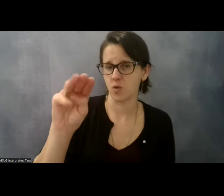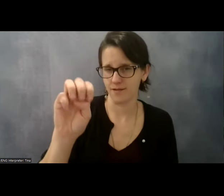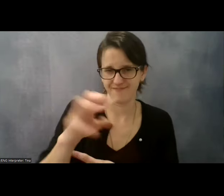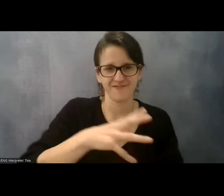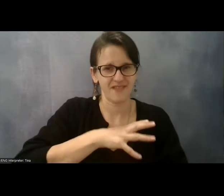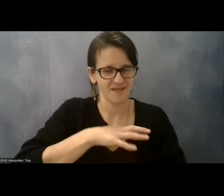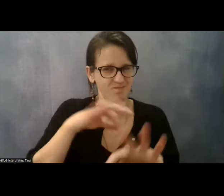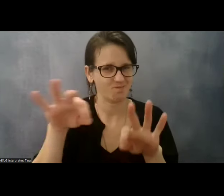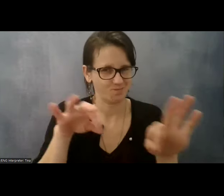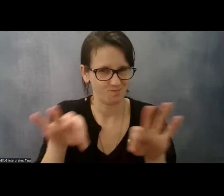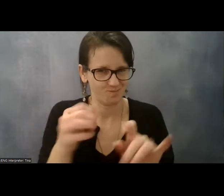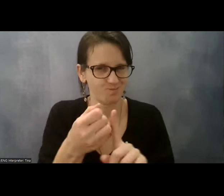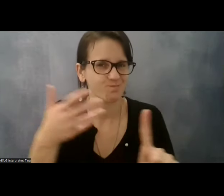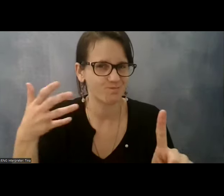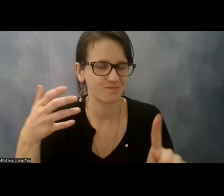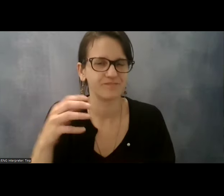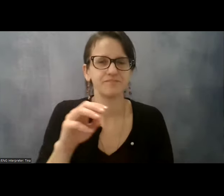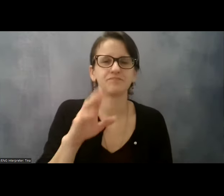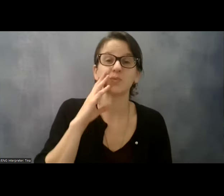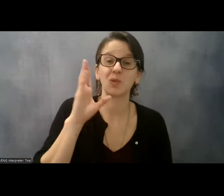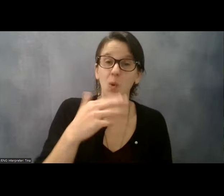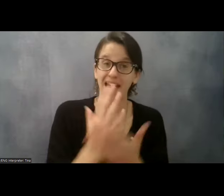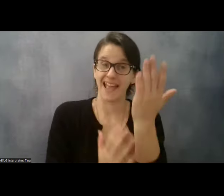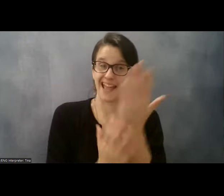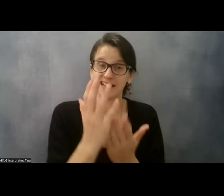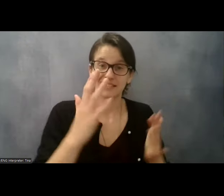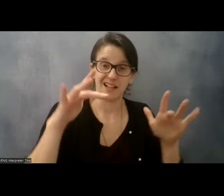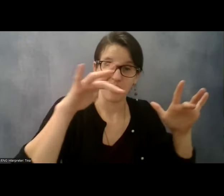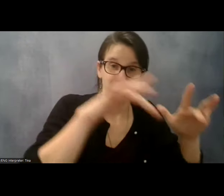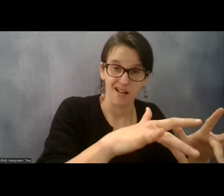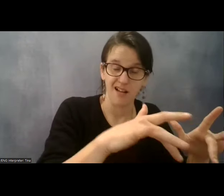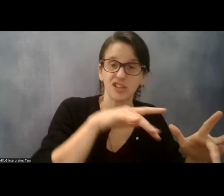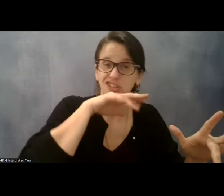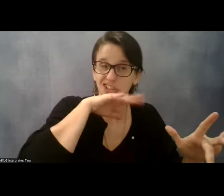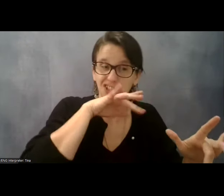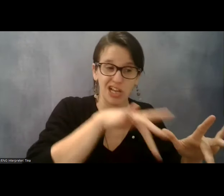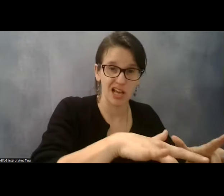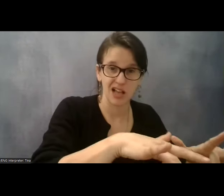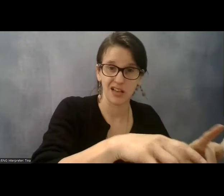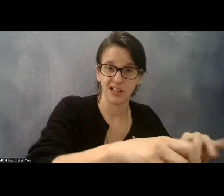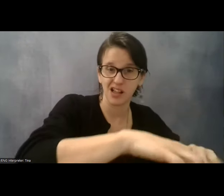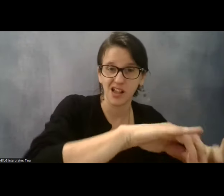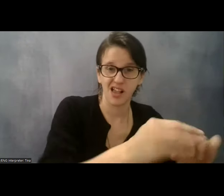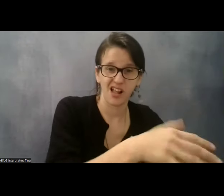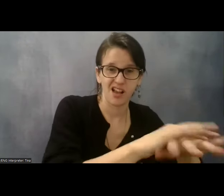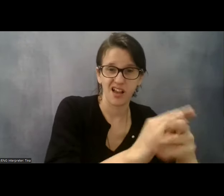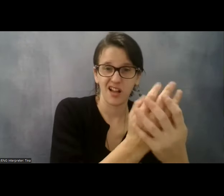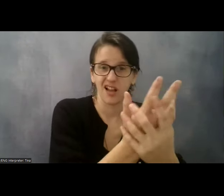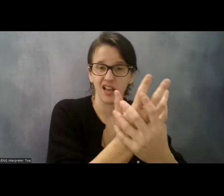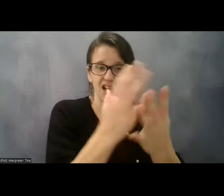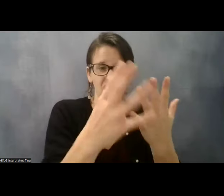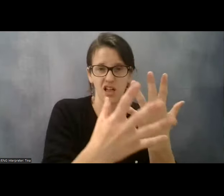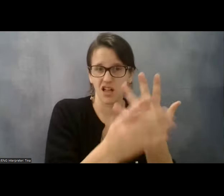in the soil, you're actually creating more diversity of a life on your body. See,